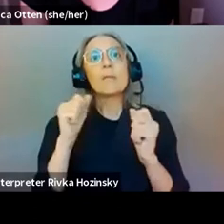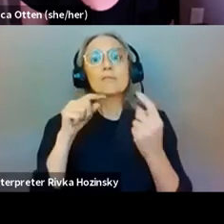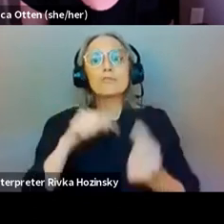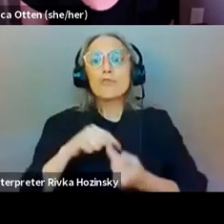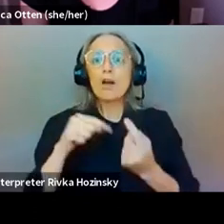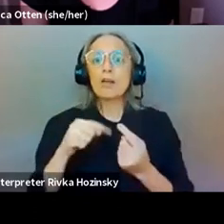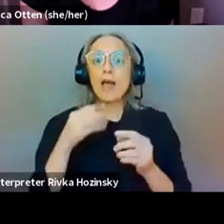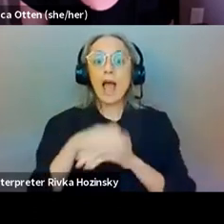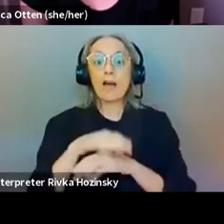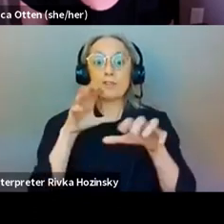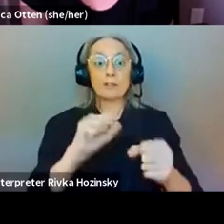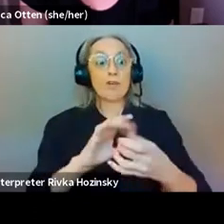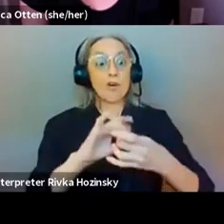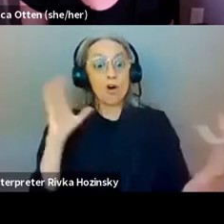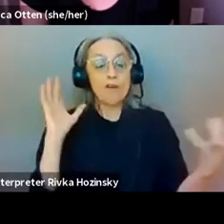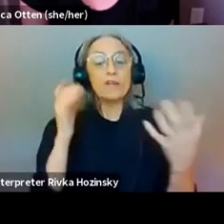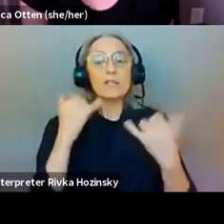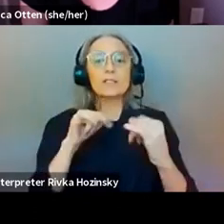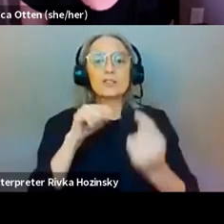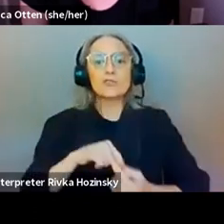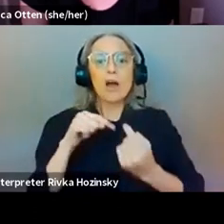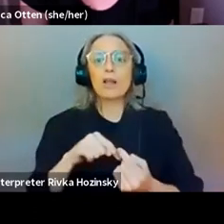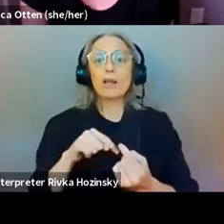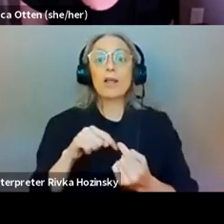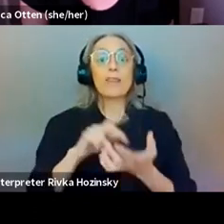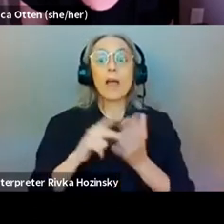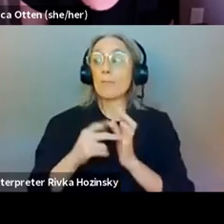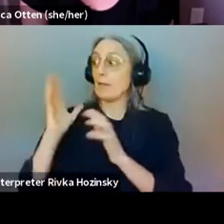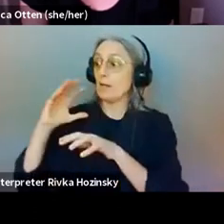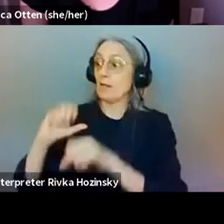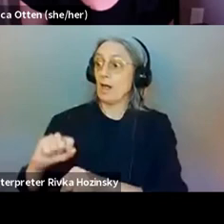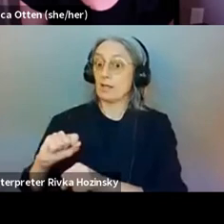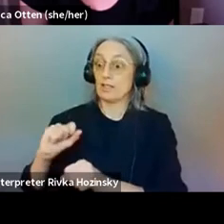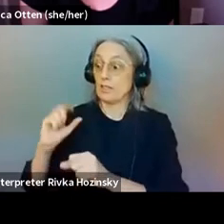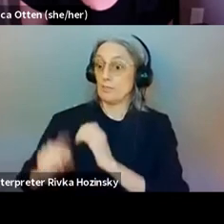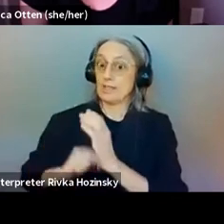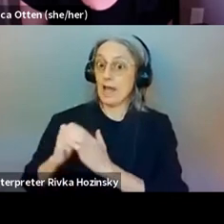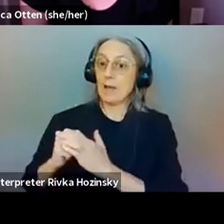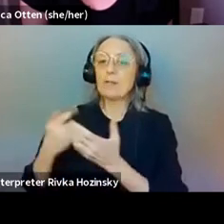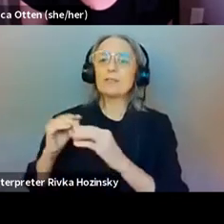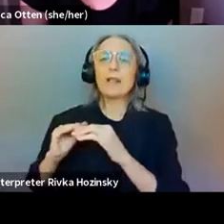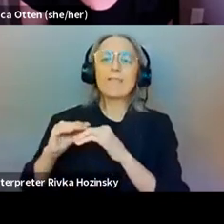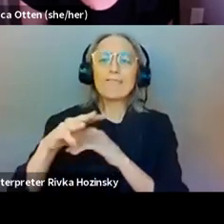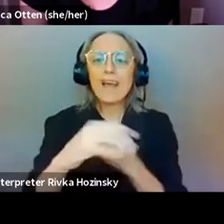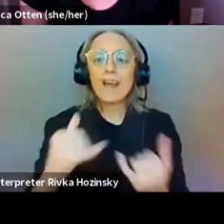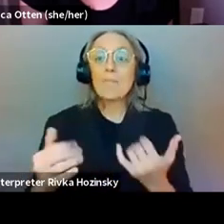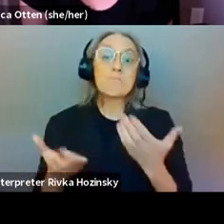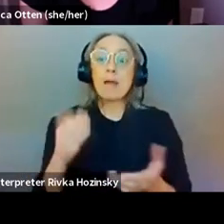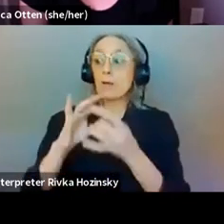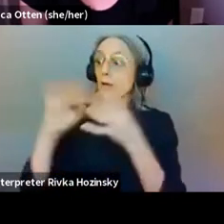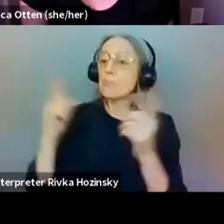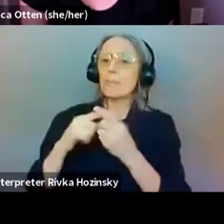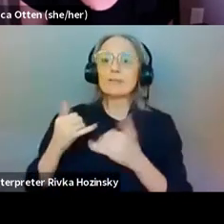its legacies are affecting even until today. That and I'll just give you an example, right, about ideas of